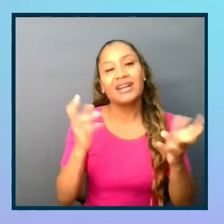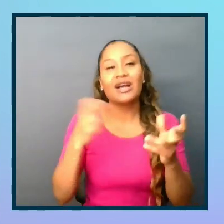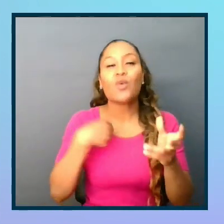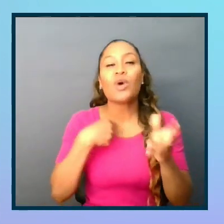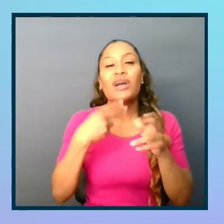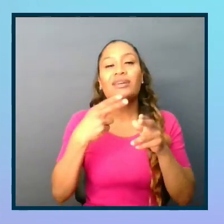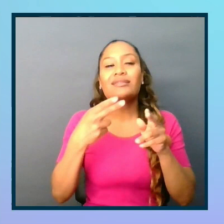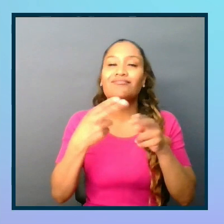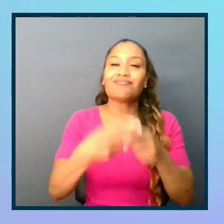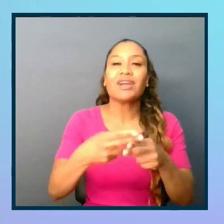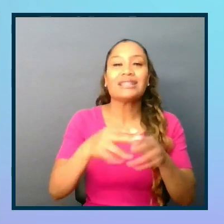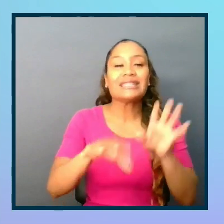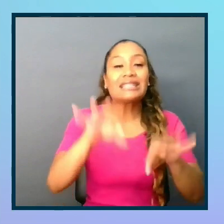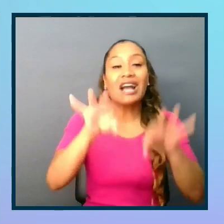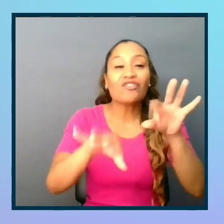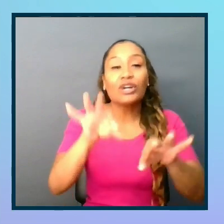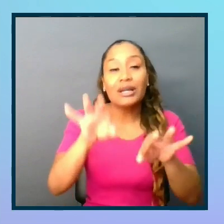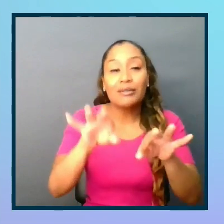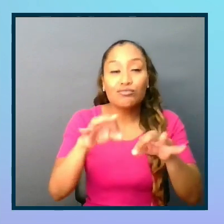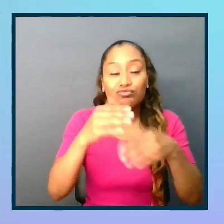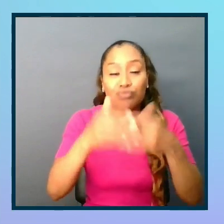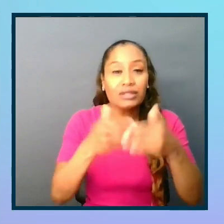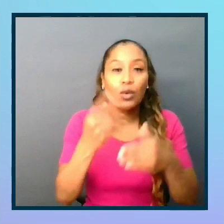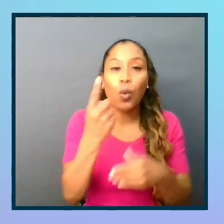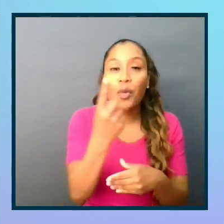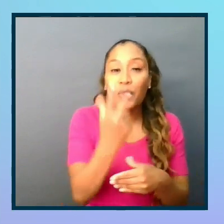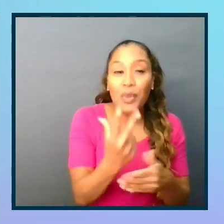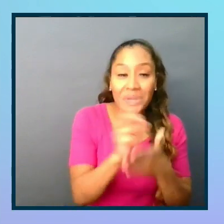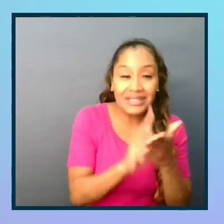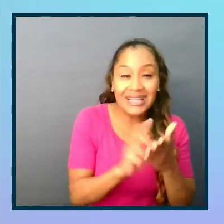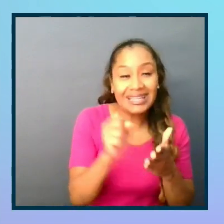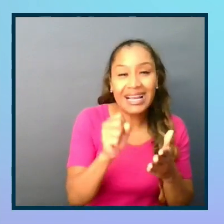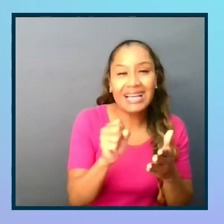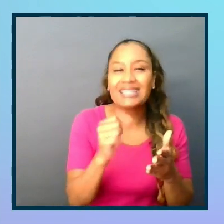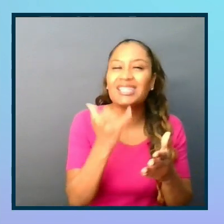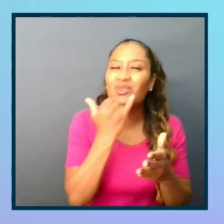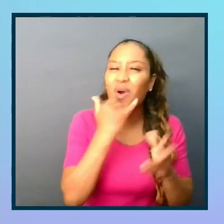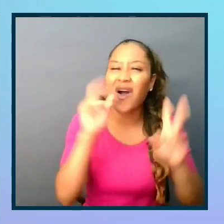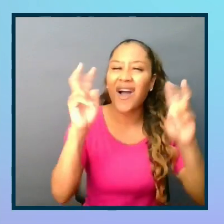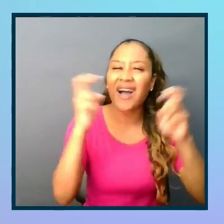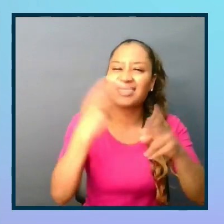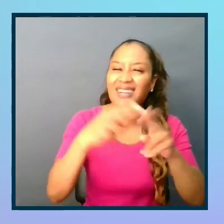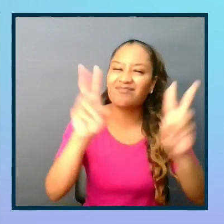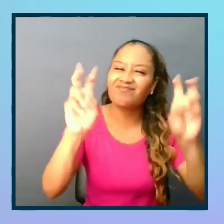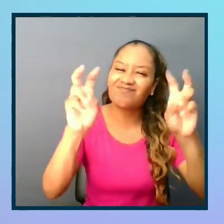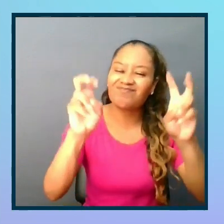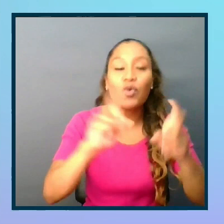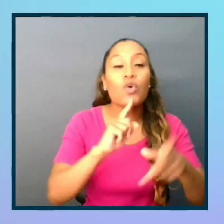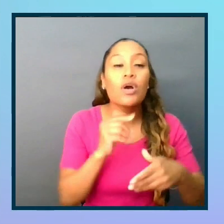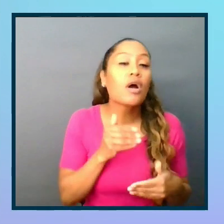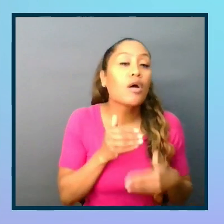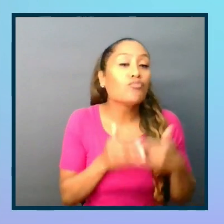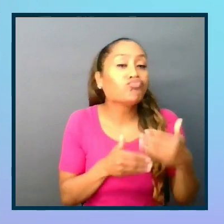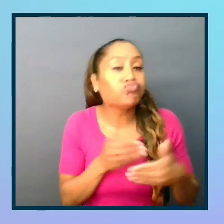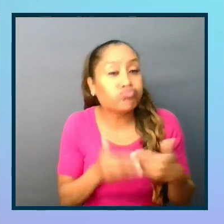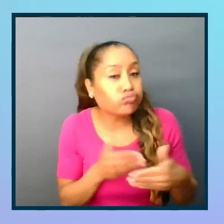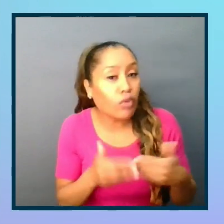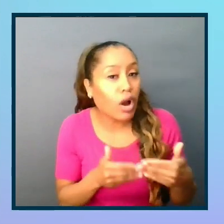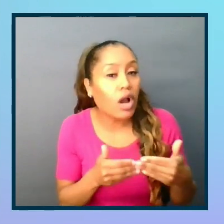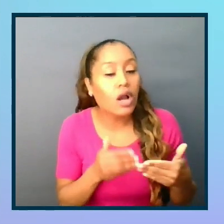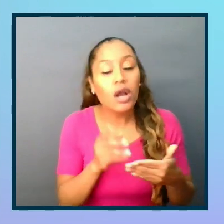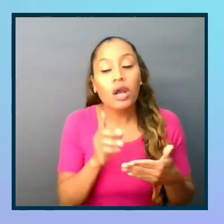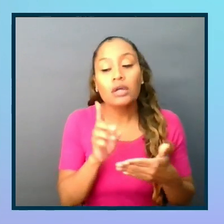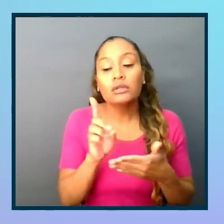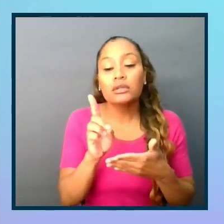is third of the design process. It's a little bit of a misnomer. It's the process where